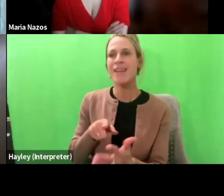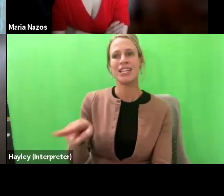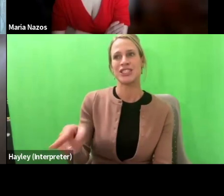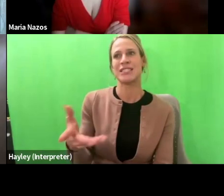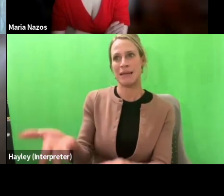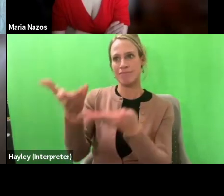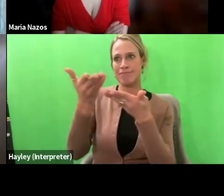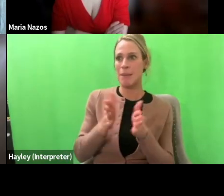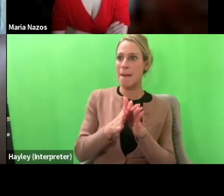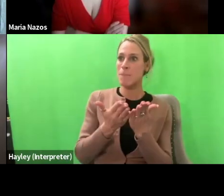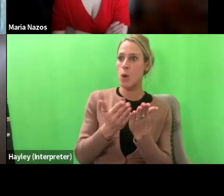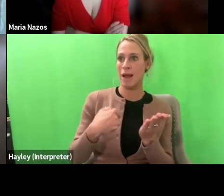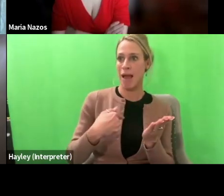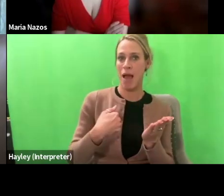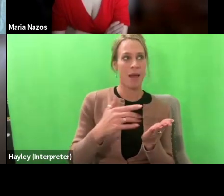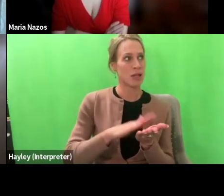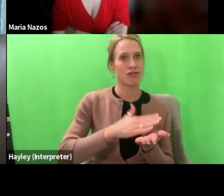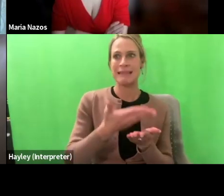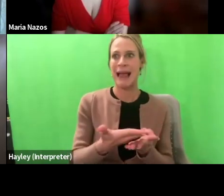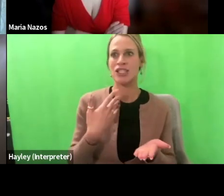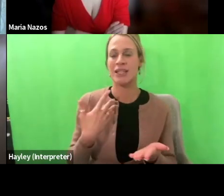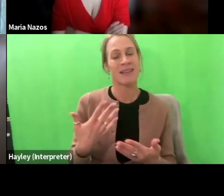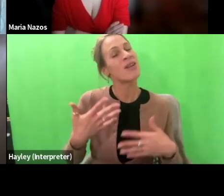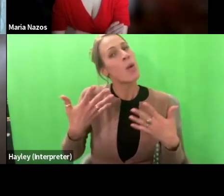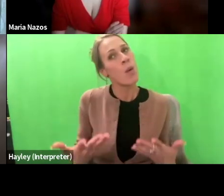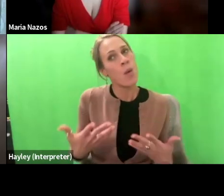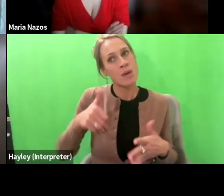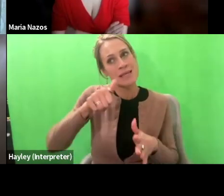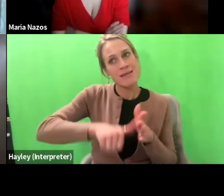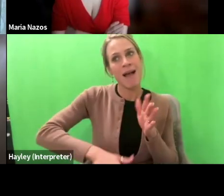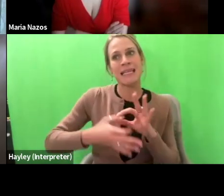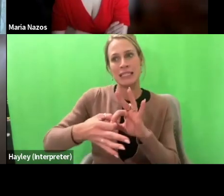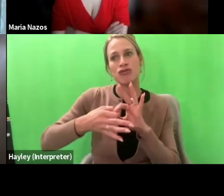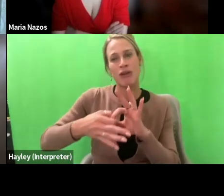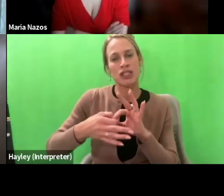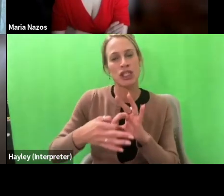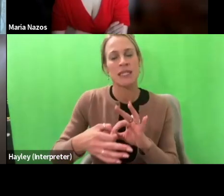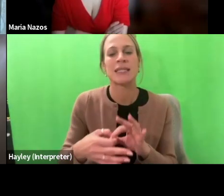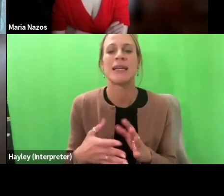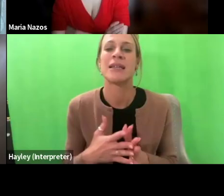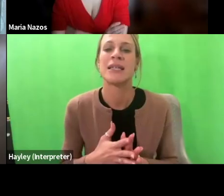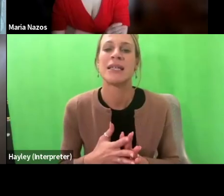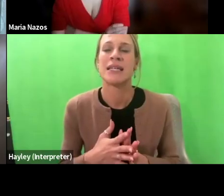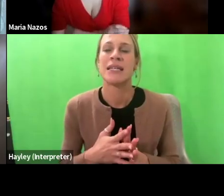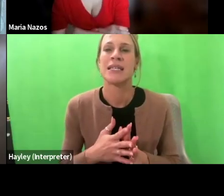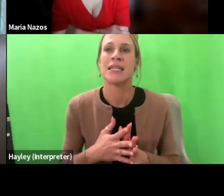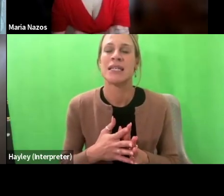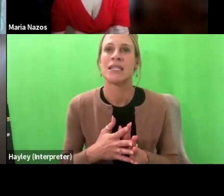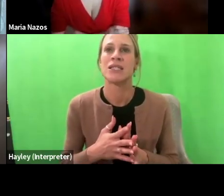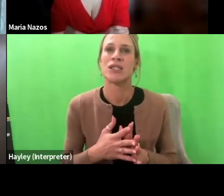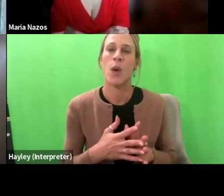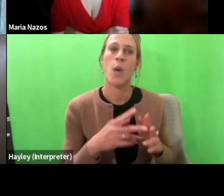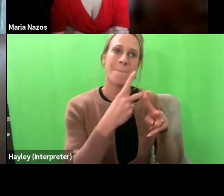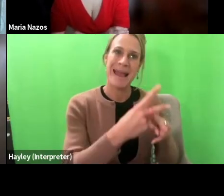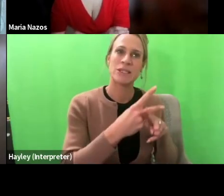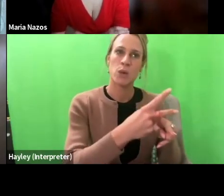book. So that was kind of the start of our interaction. So I do have Peter to thank for that. In terms of what did I